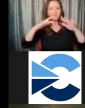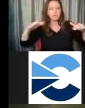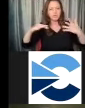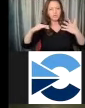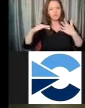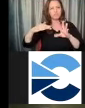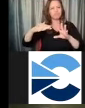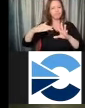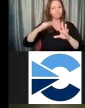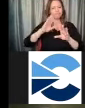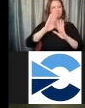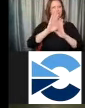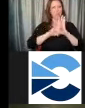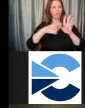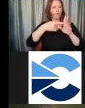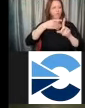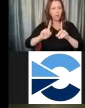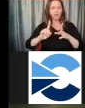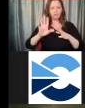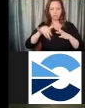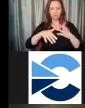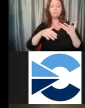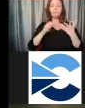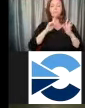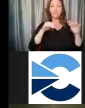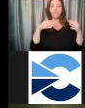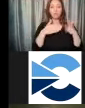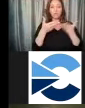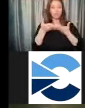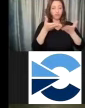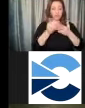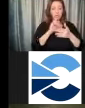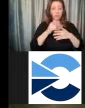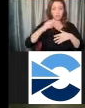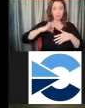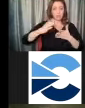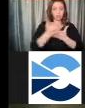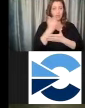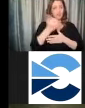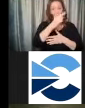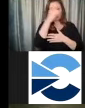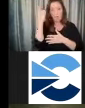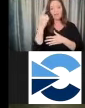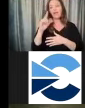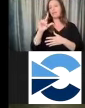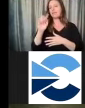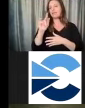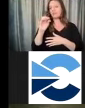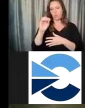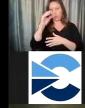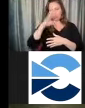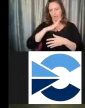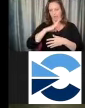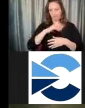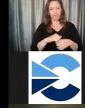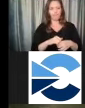examining interventions and services that are particularly beneficial to Black and Latino men.